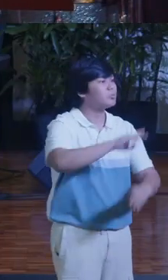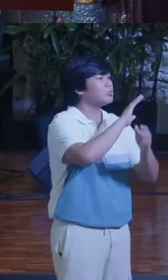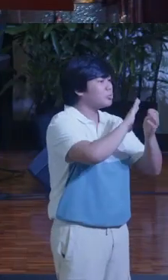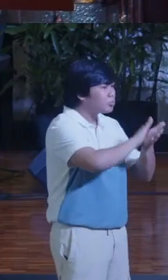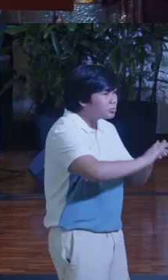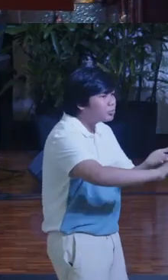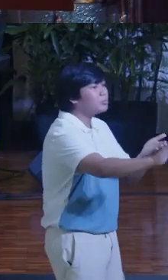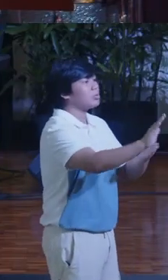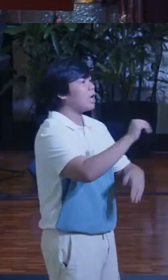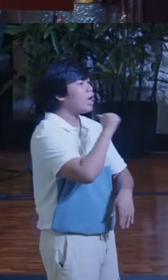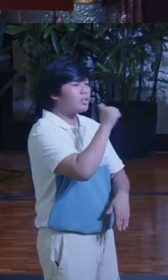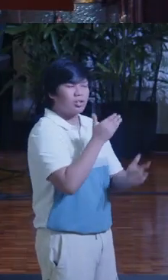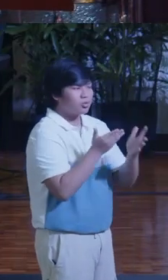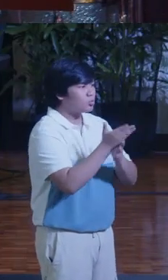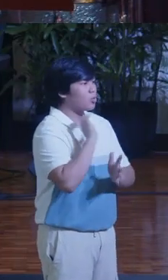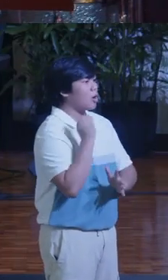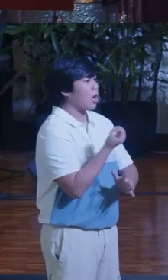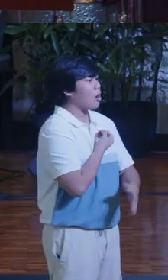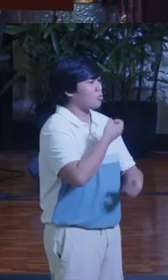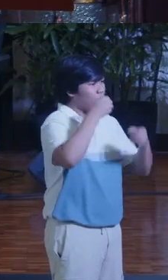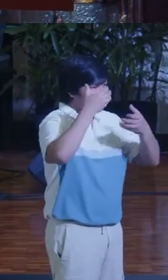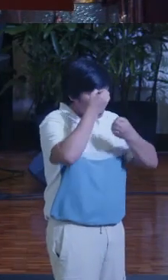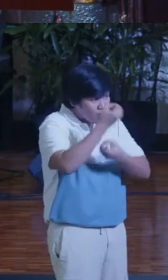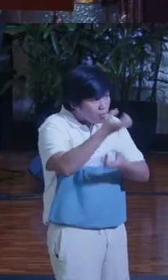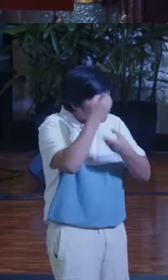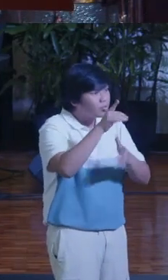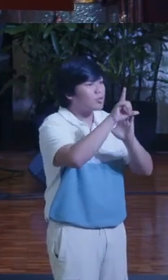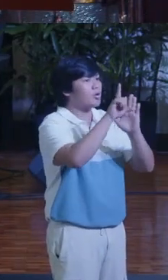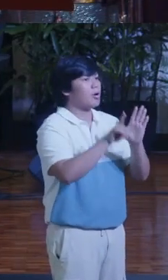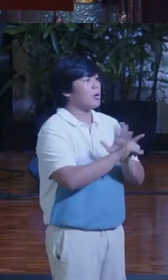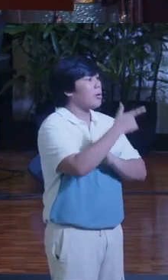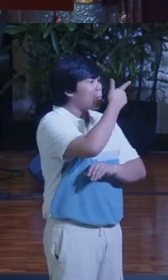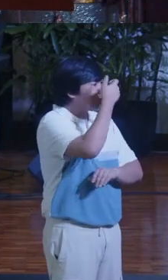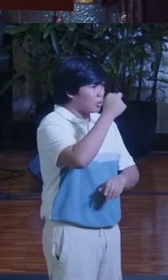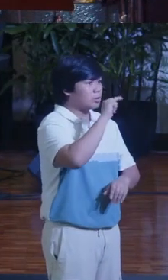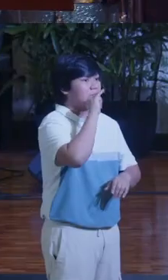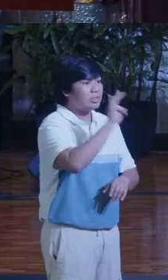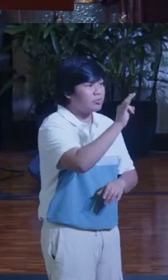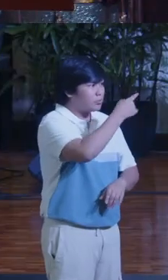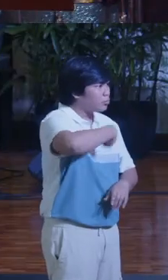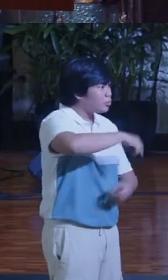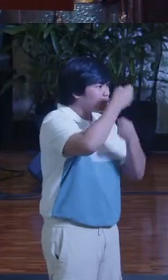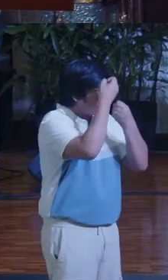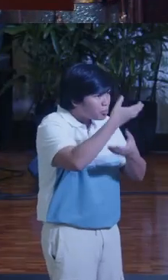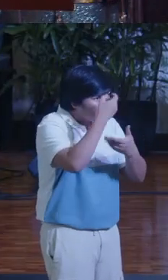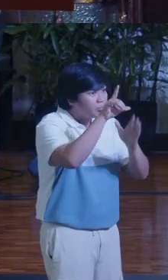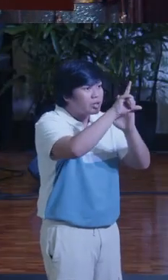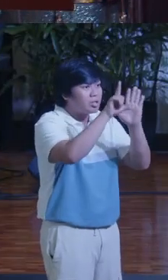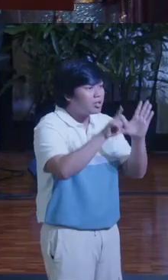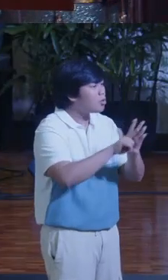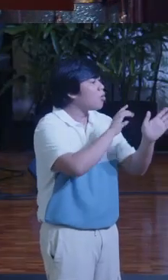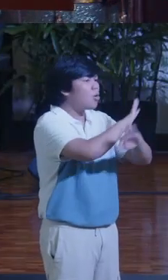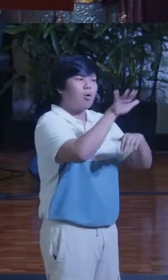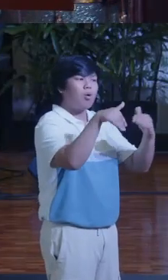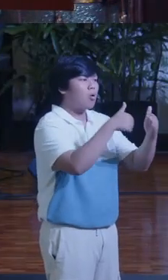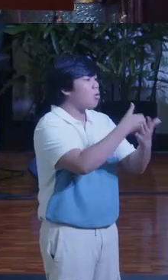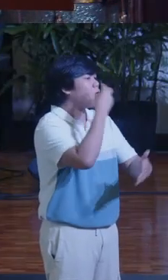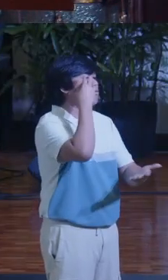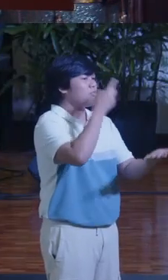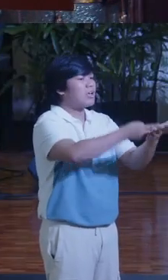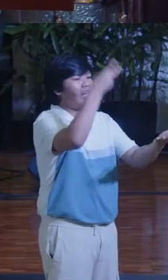not by works of the law, because by works of the law no one will be justified.